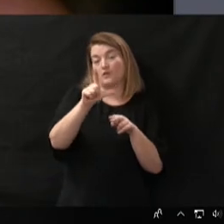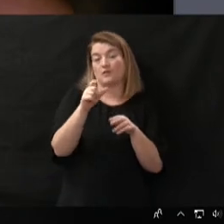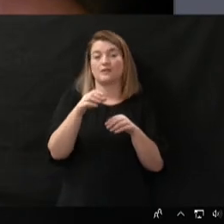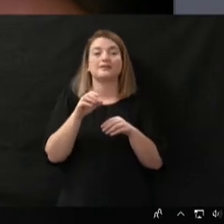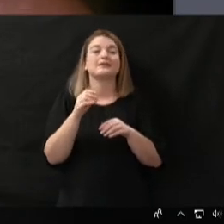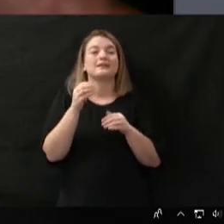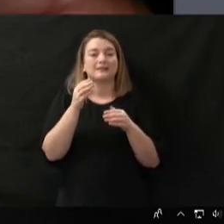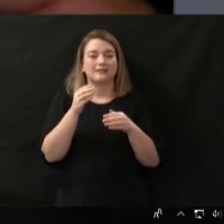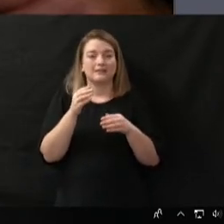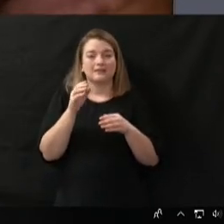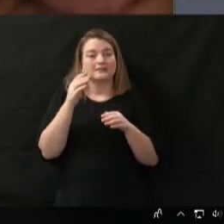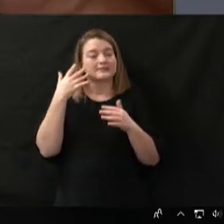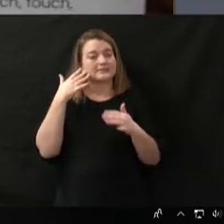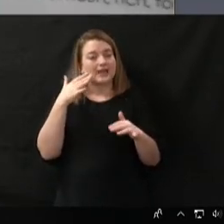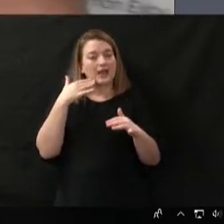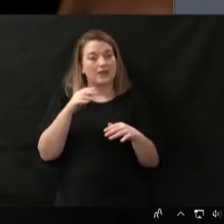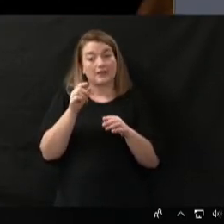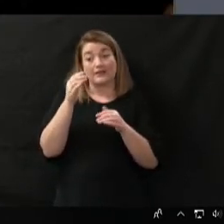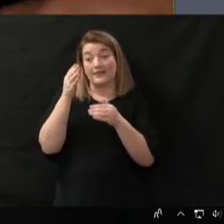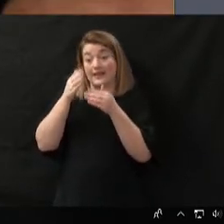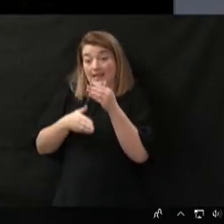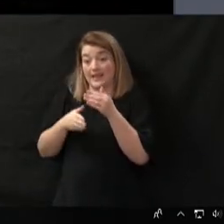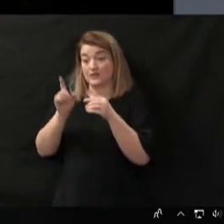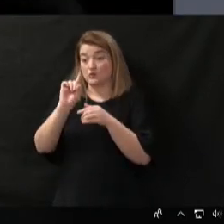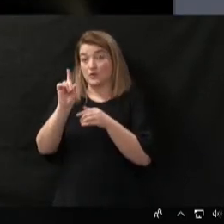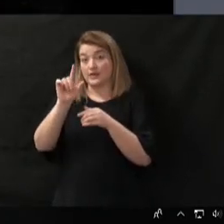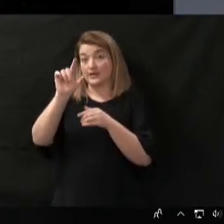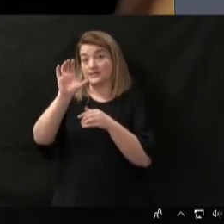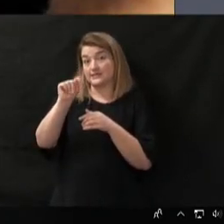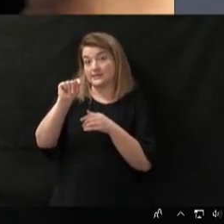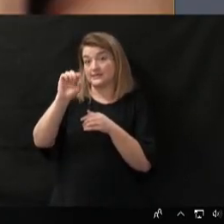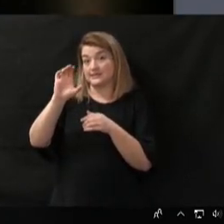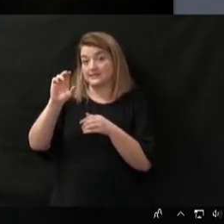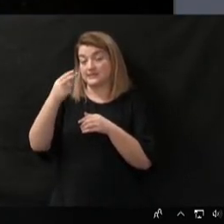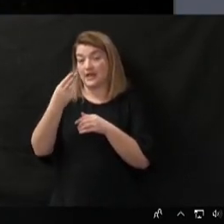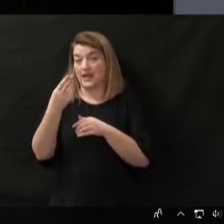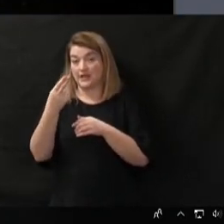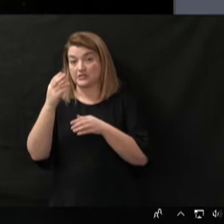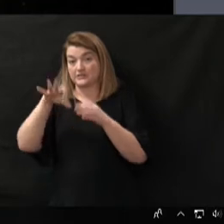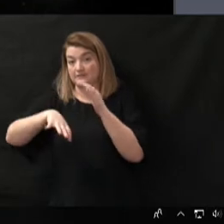is where TCH is found.